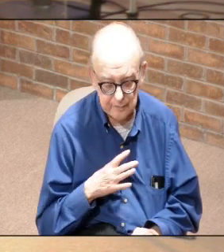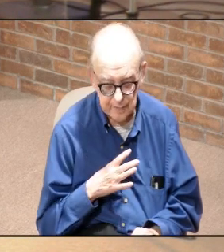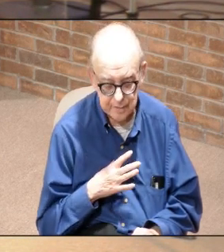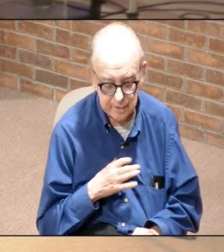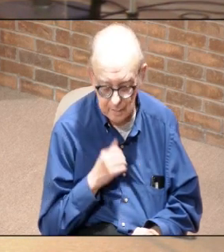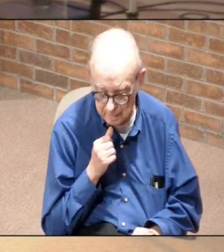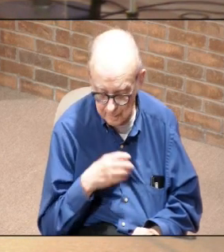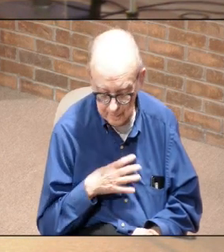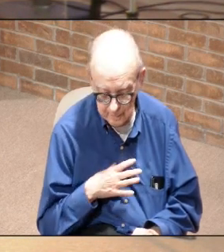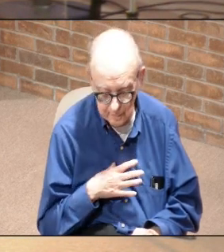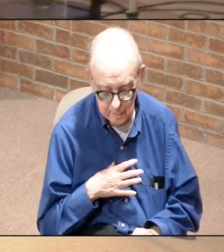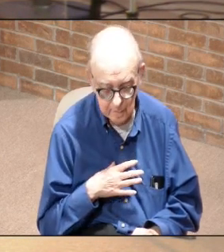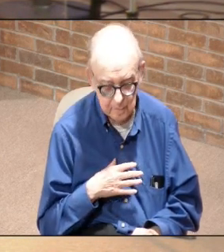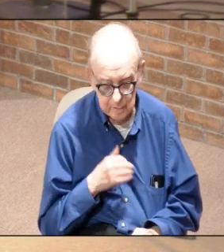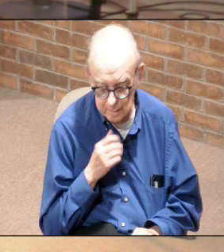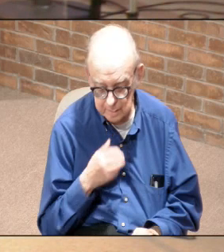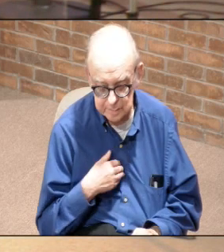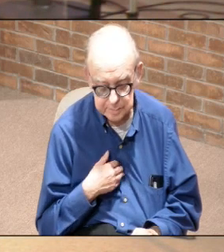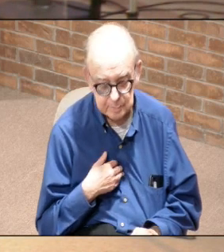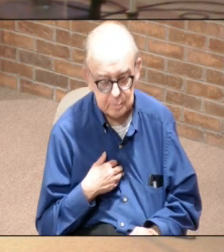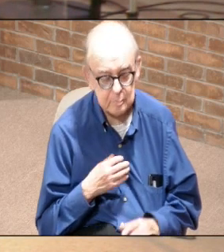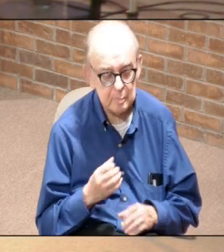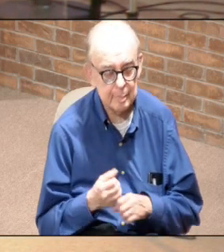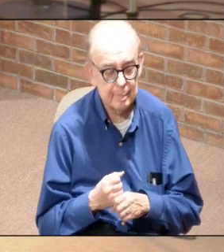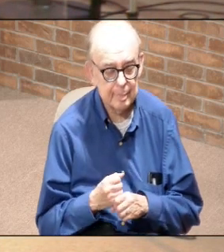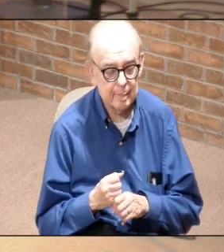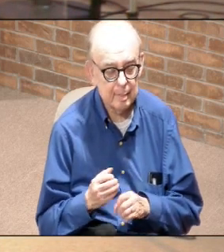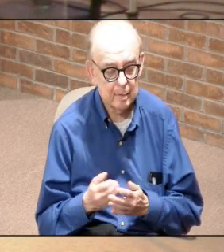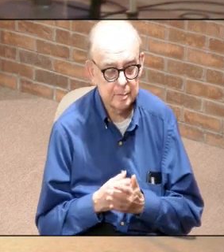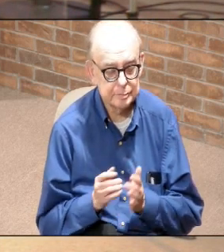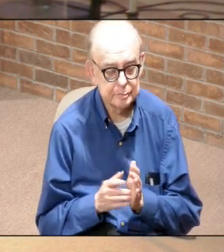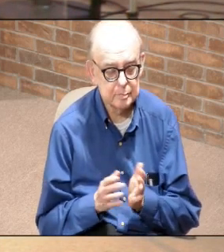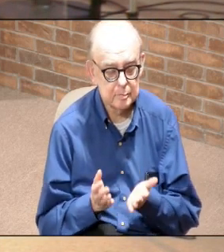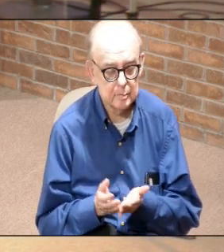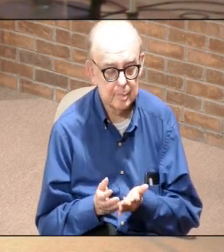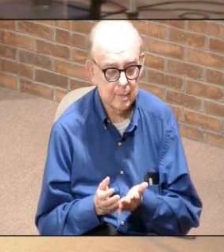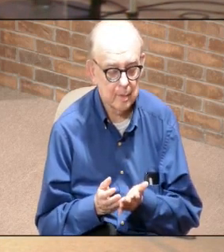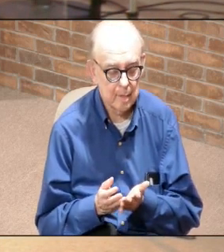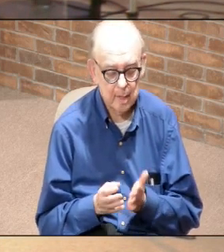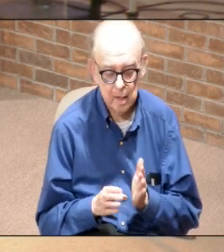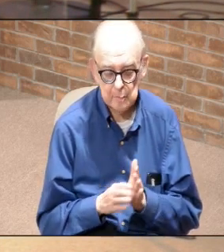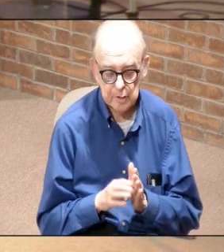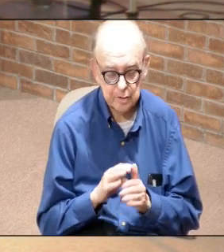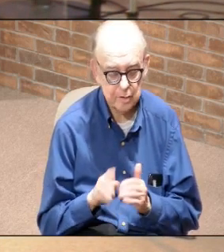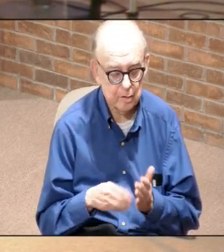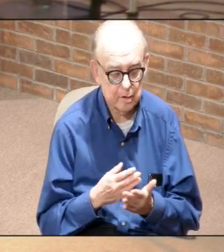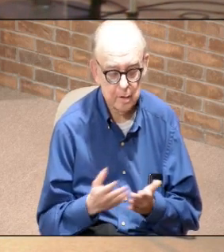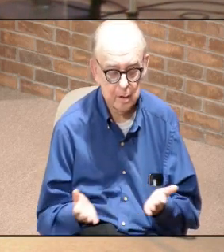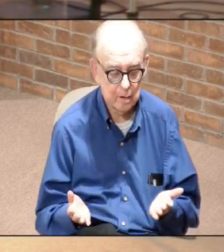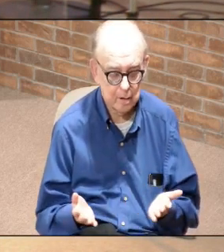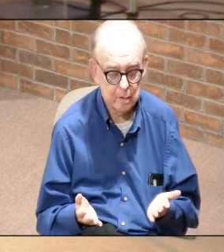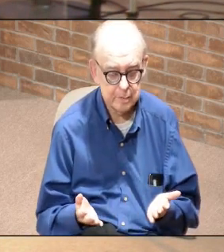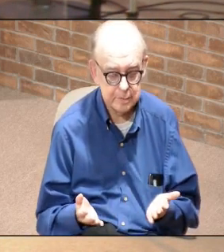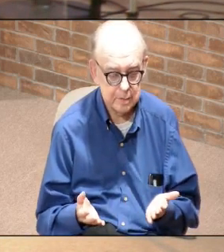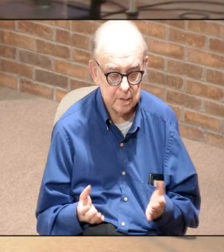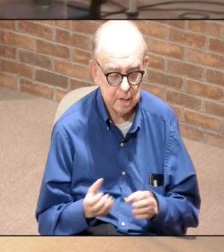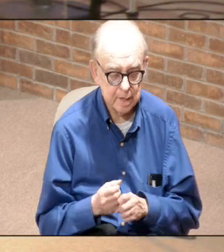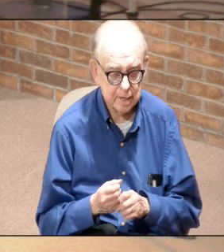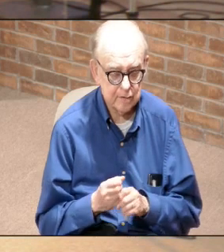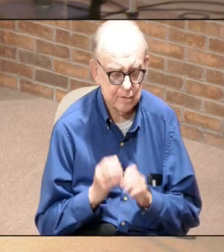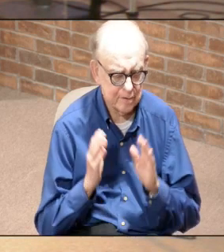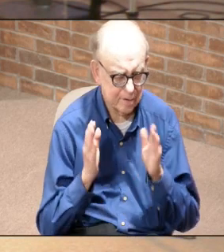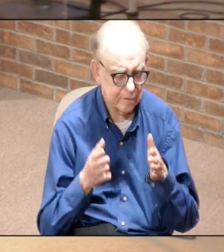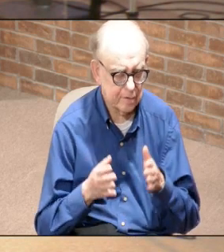It doesn't have, now they've made these new Bibles that got pictures all over them, and so it kind of catches your